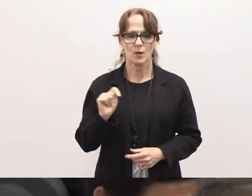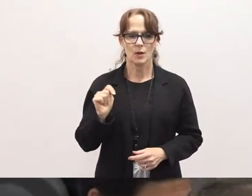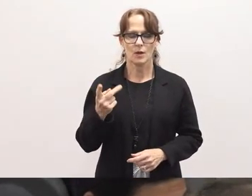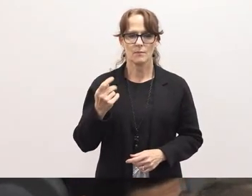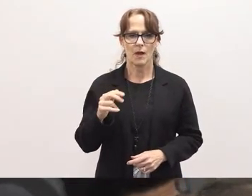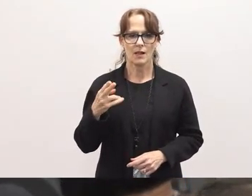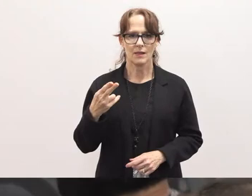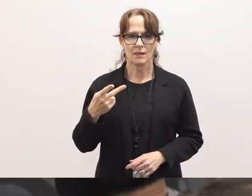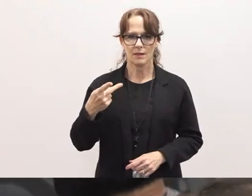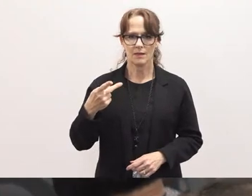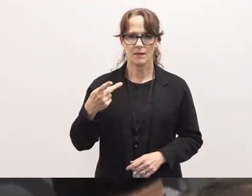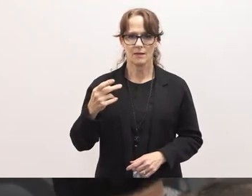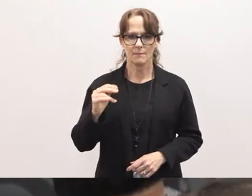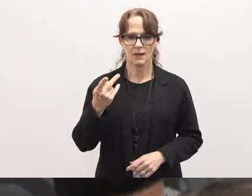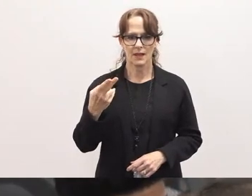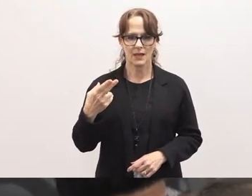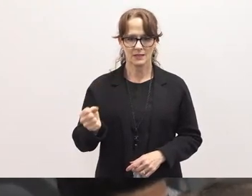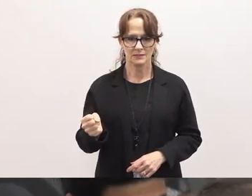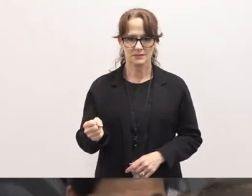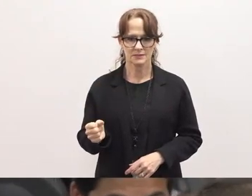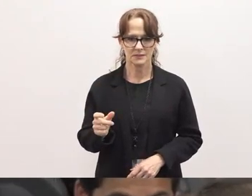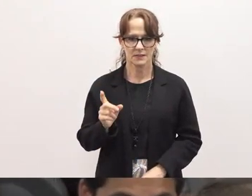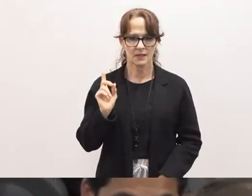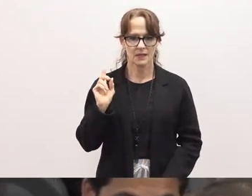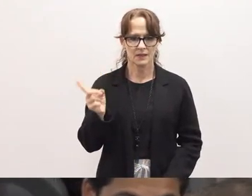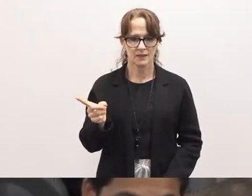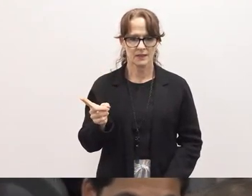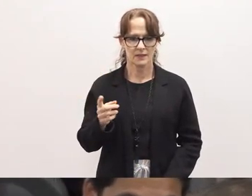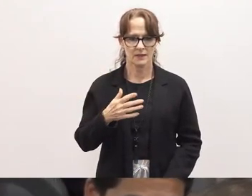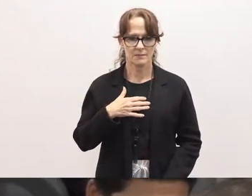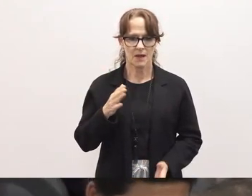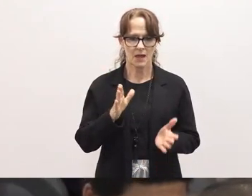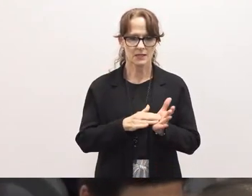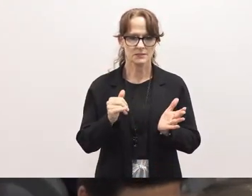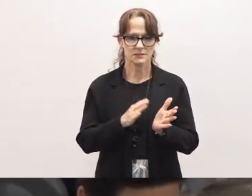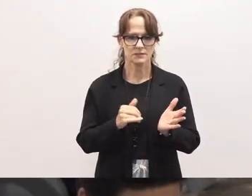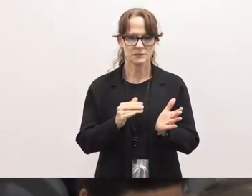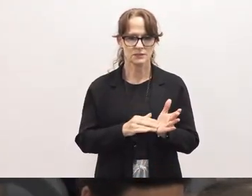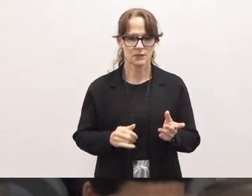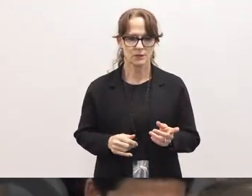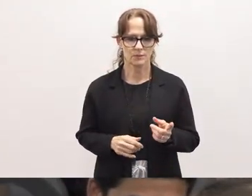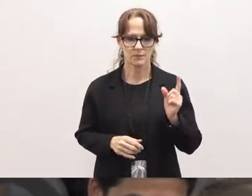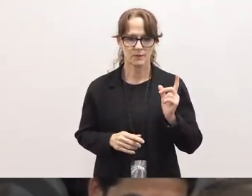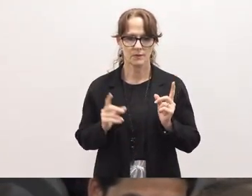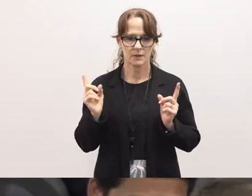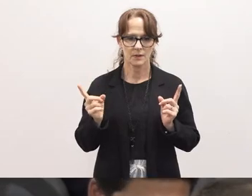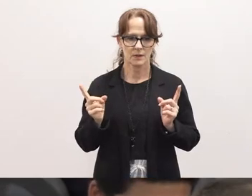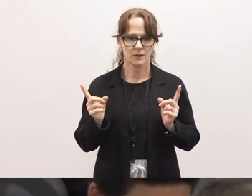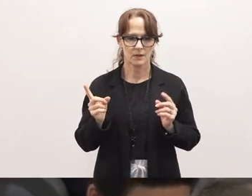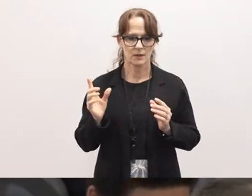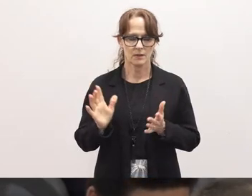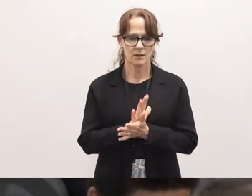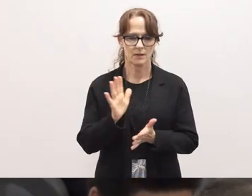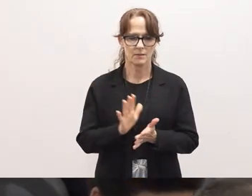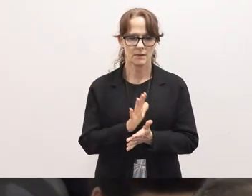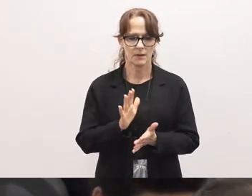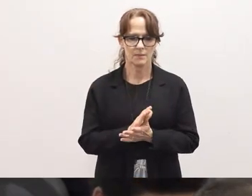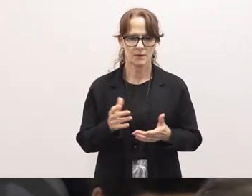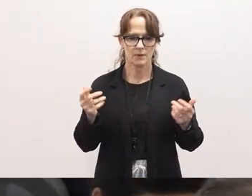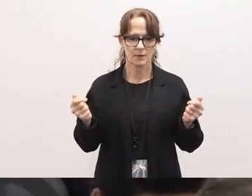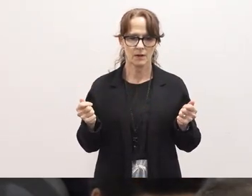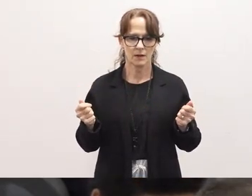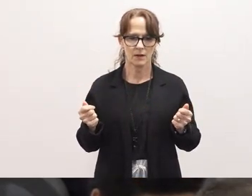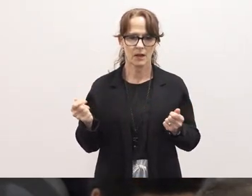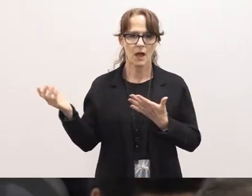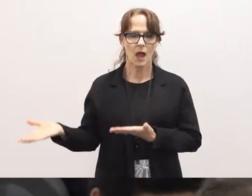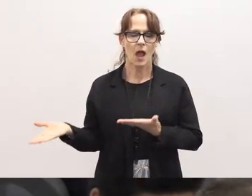Pauley High School. This is my soap dispenser, and this is my roll of toilet paper.